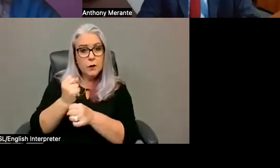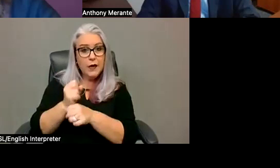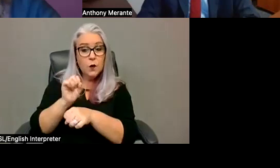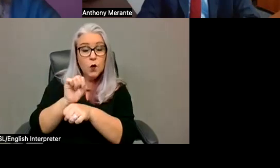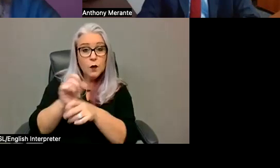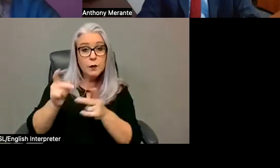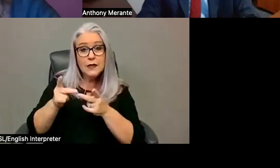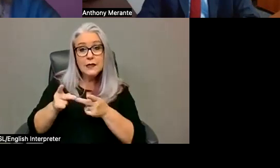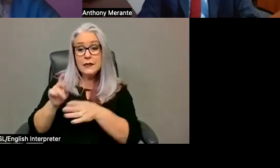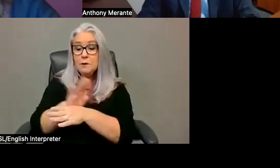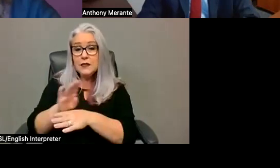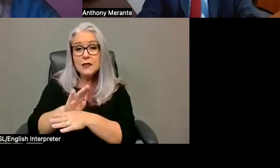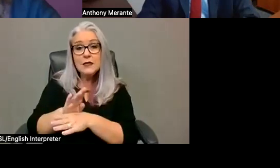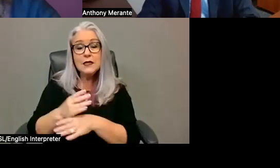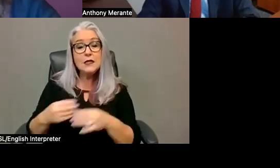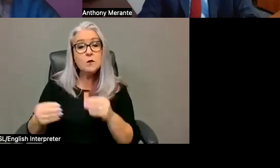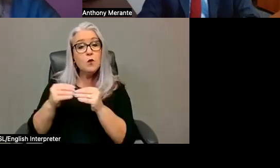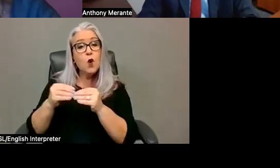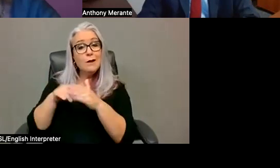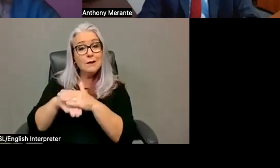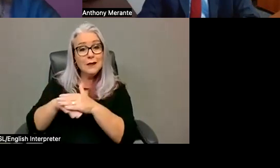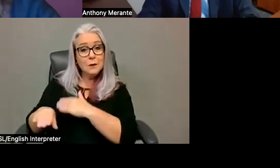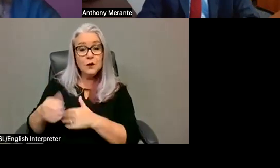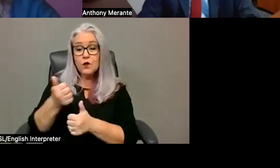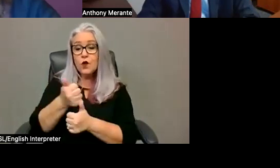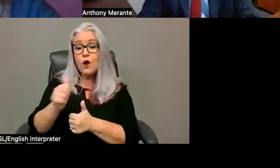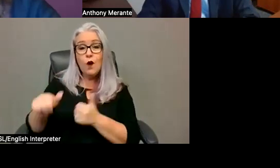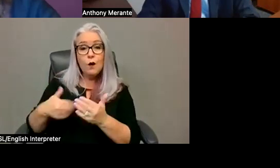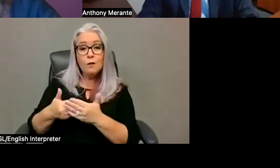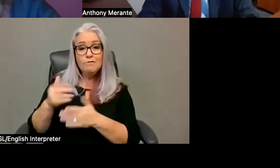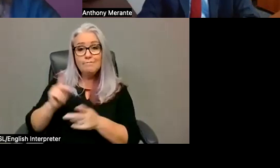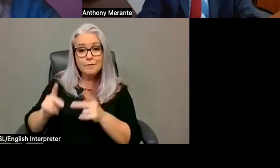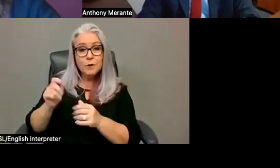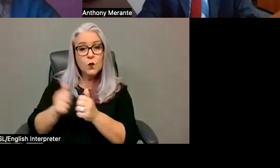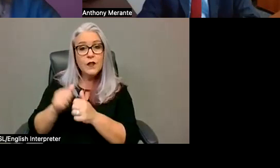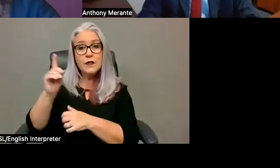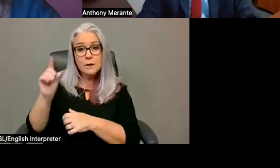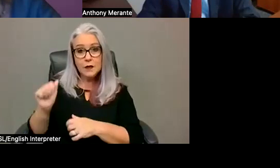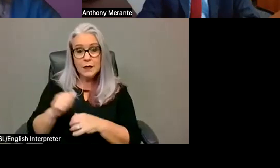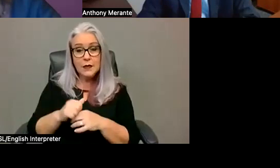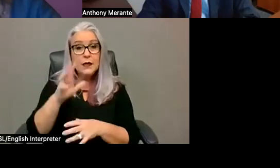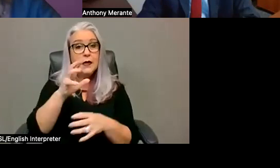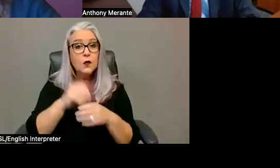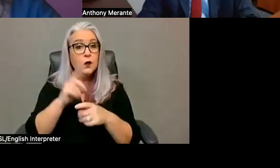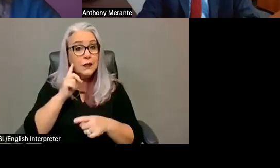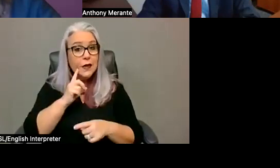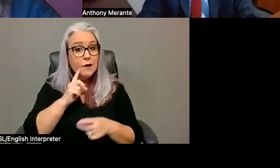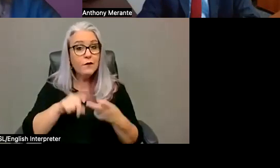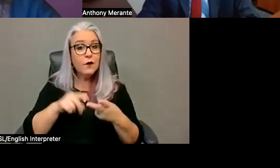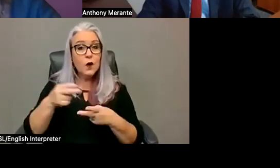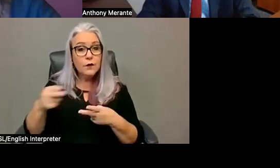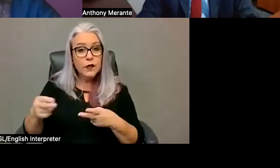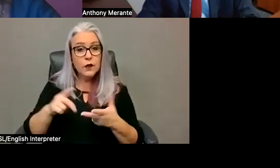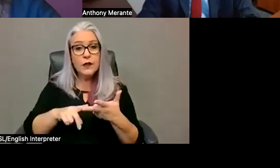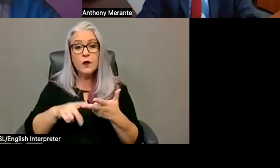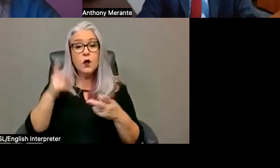and businesses more accessible for people with disabilities, including those who are deaf, hard of hearing,